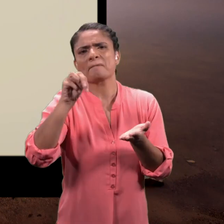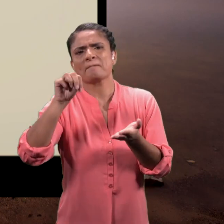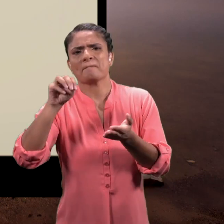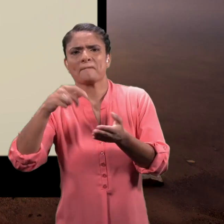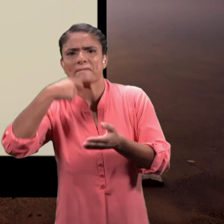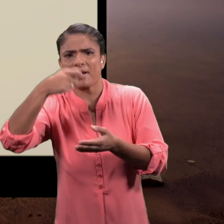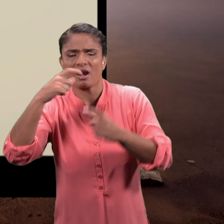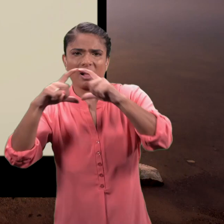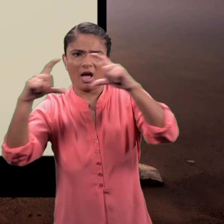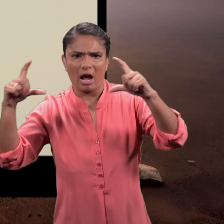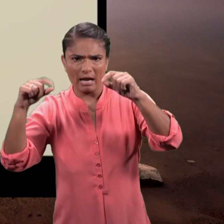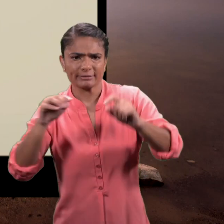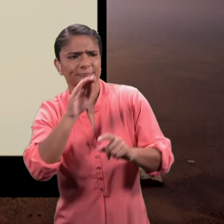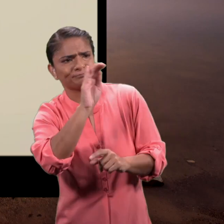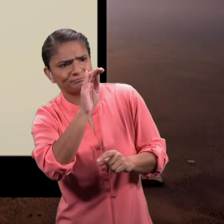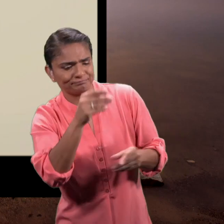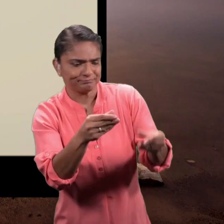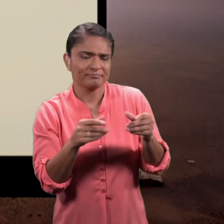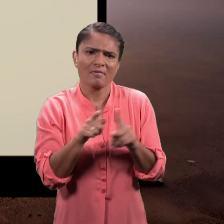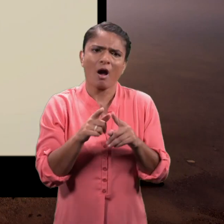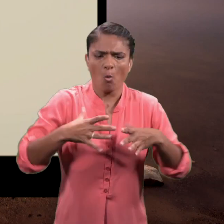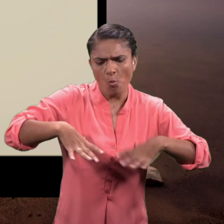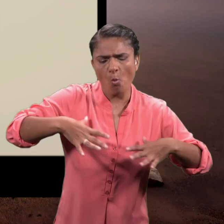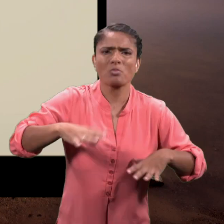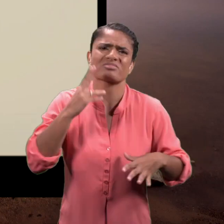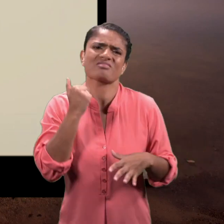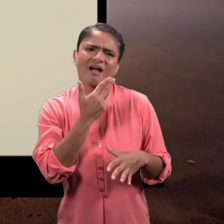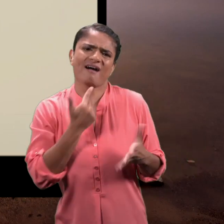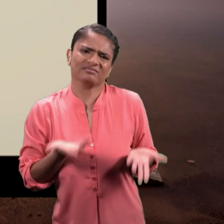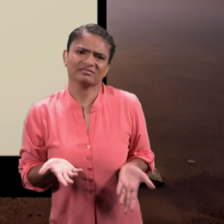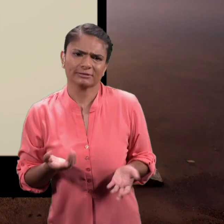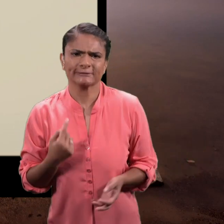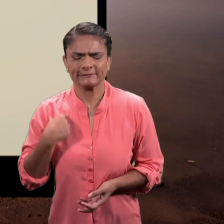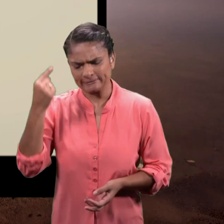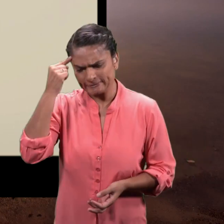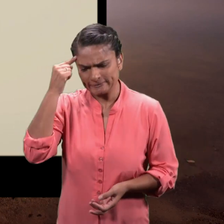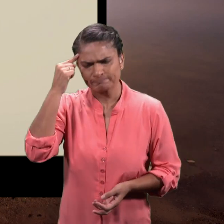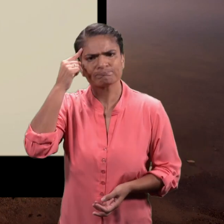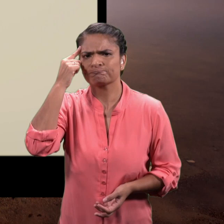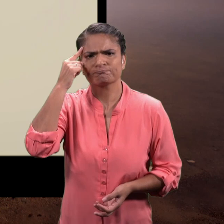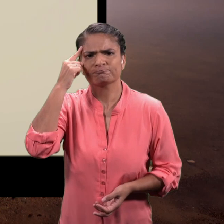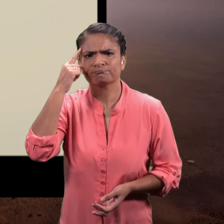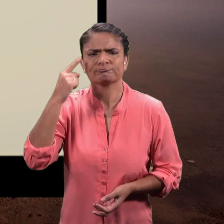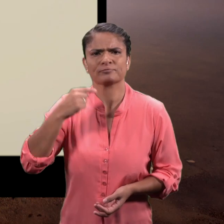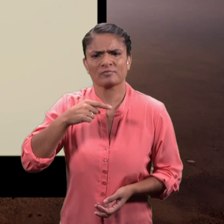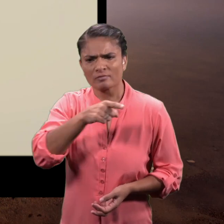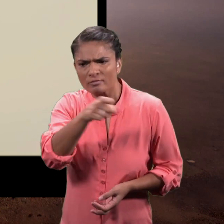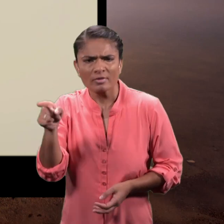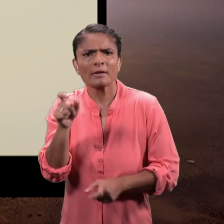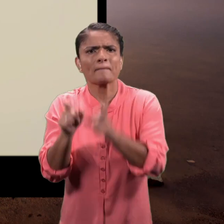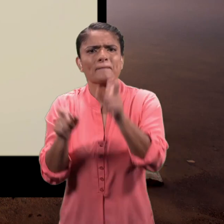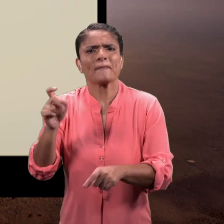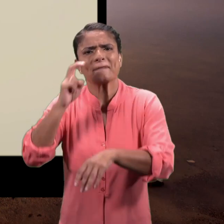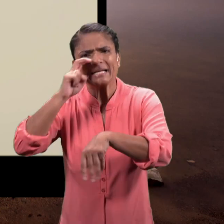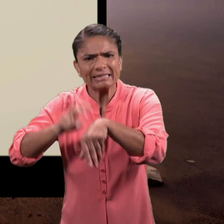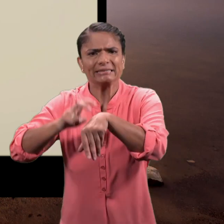aid funders, of which they said it is nice to have clothing. And now looking back and realizing